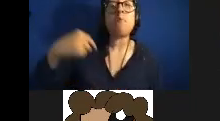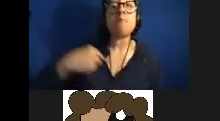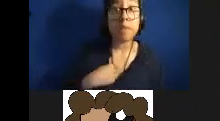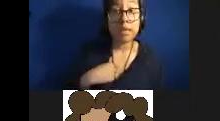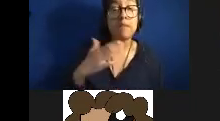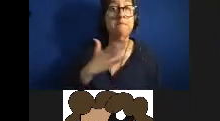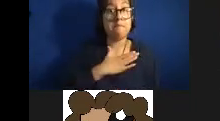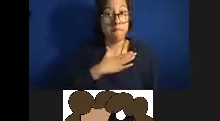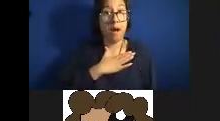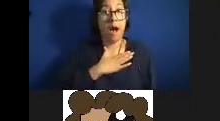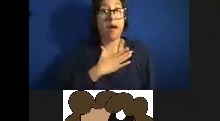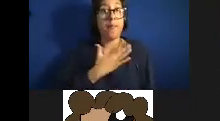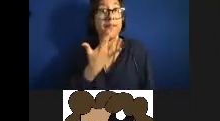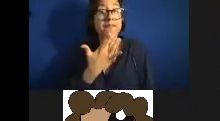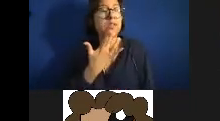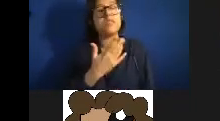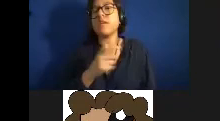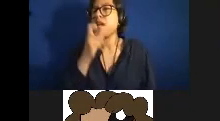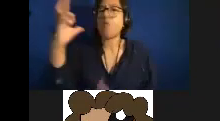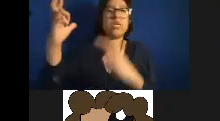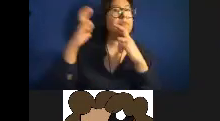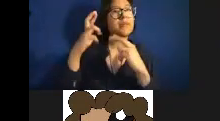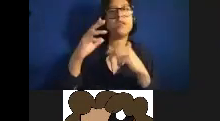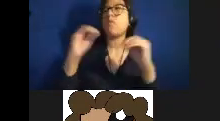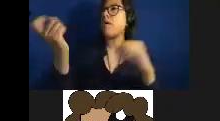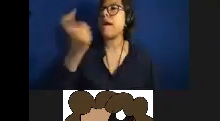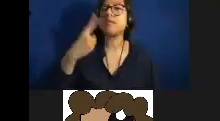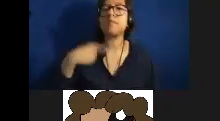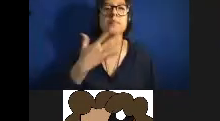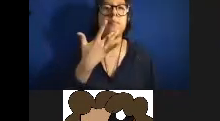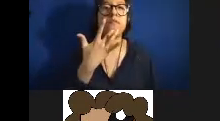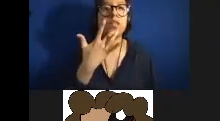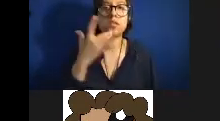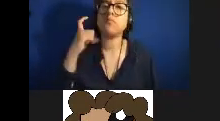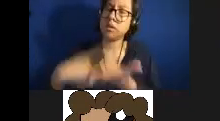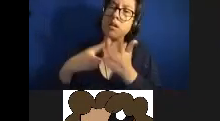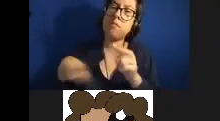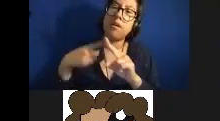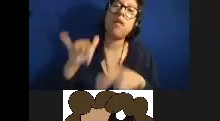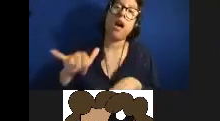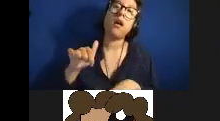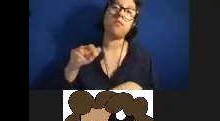my wish was not respected, nor was it asked. And I do think we need to start talking about that.